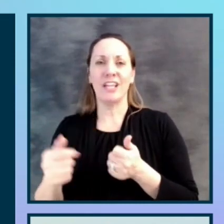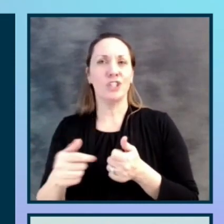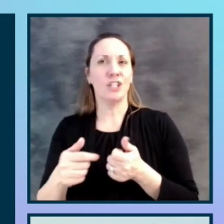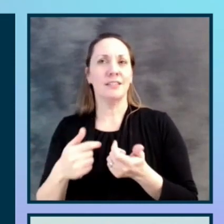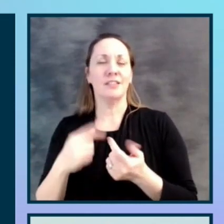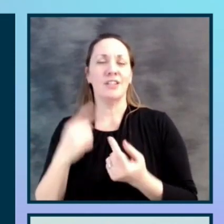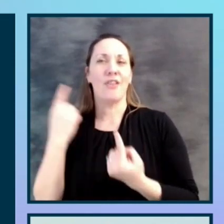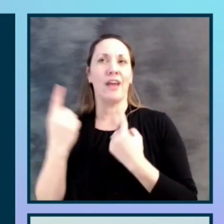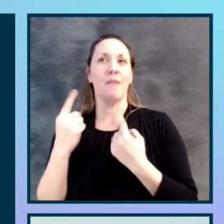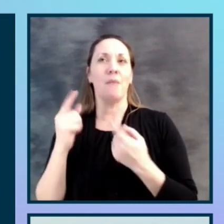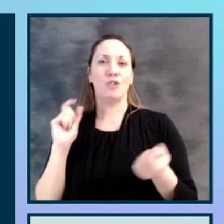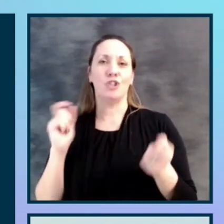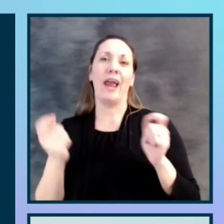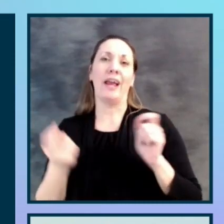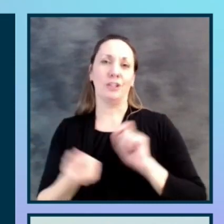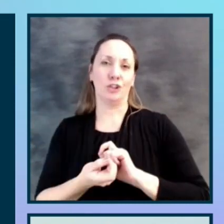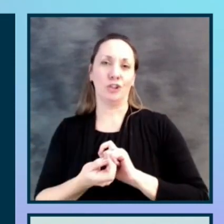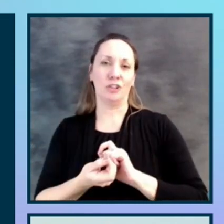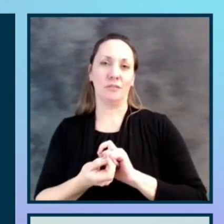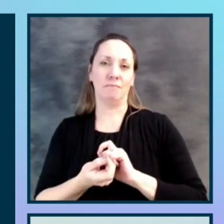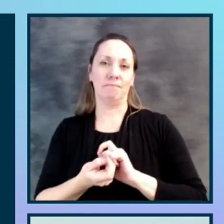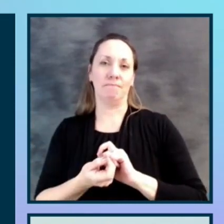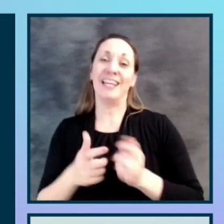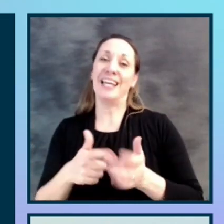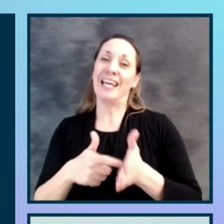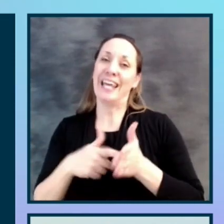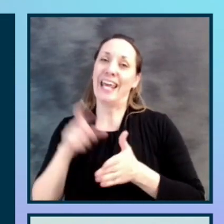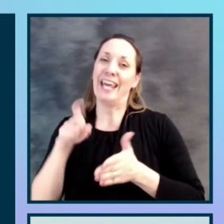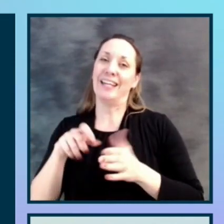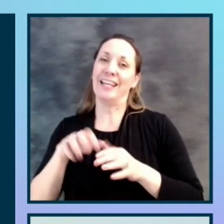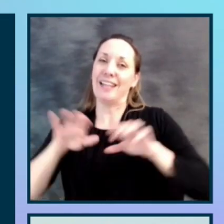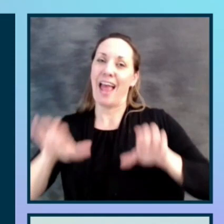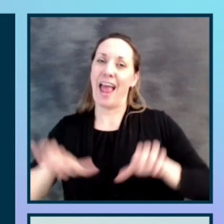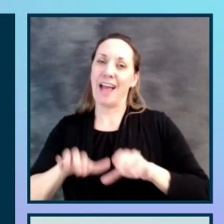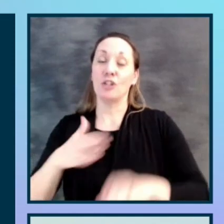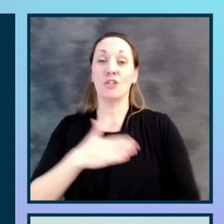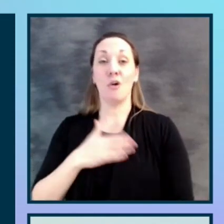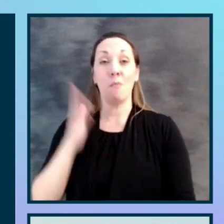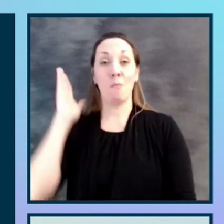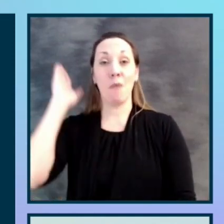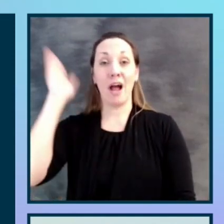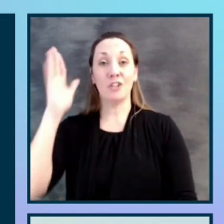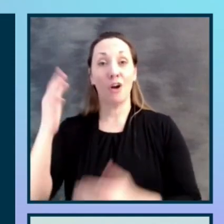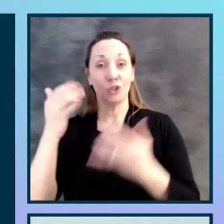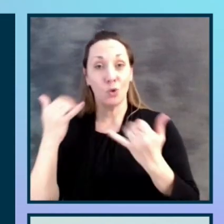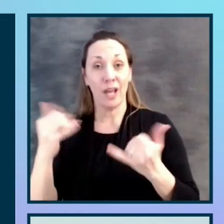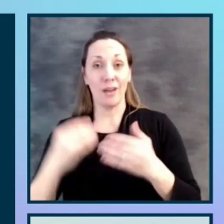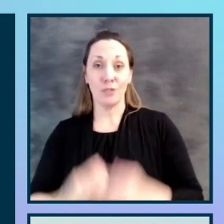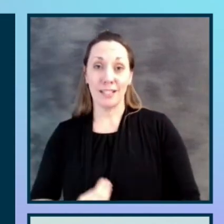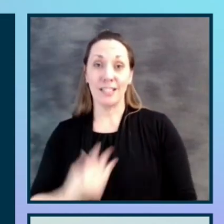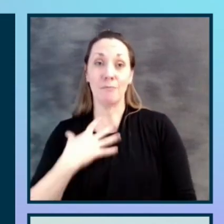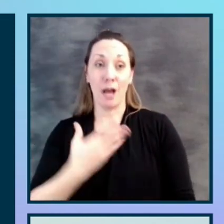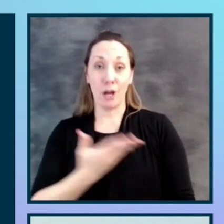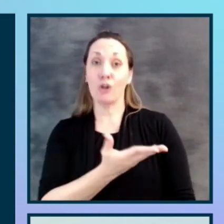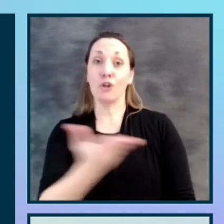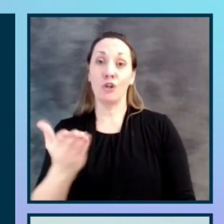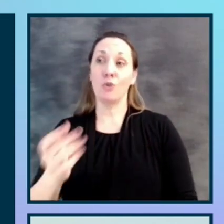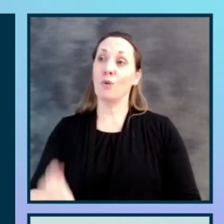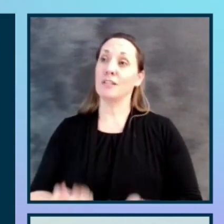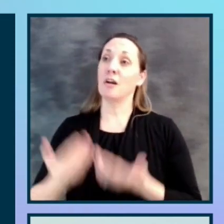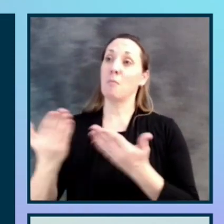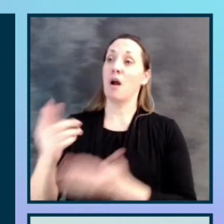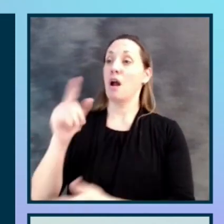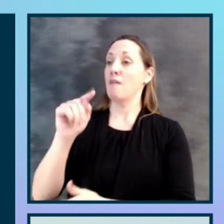change. It needs action. So my talk today is to inspire you and give you some tools to combine advocacy